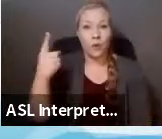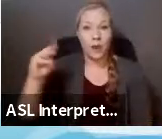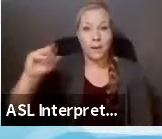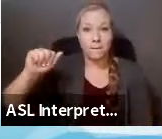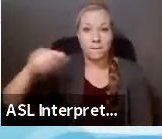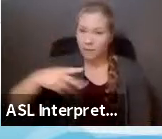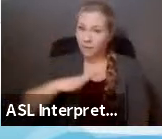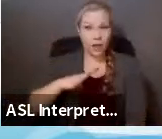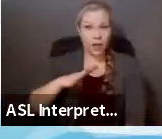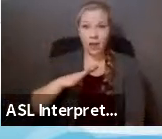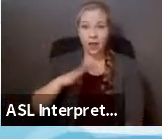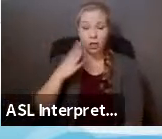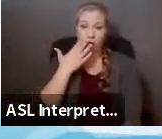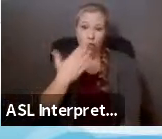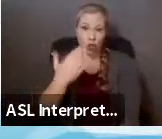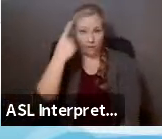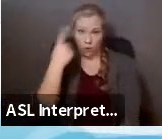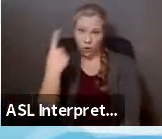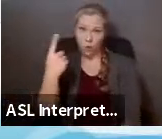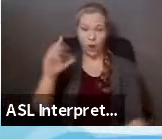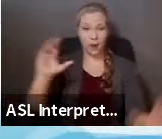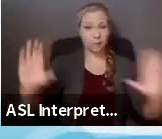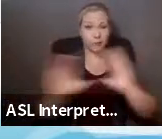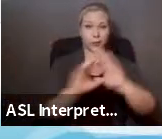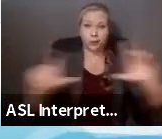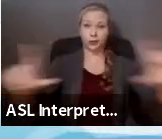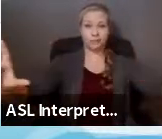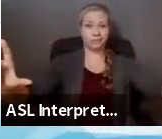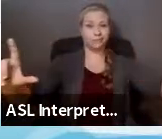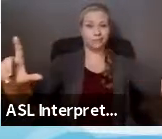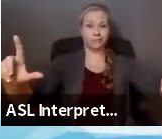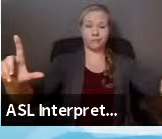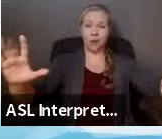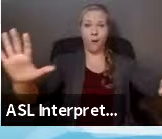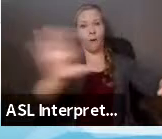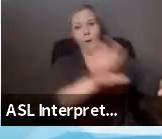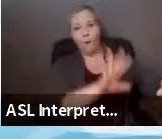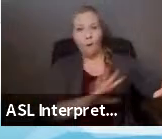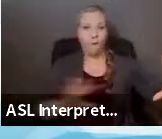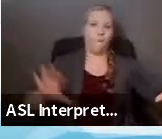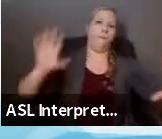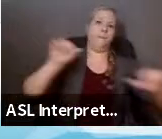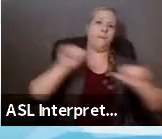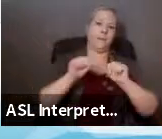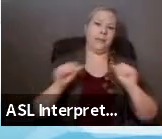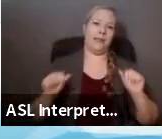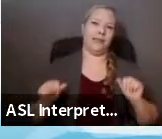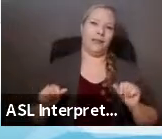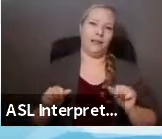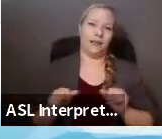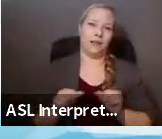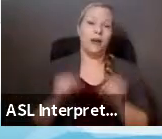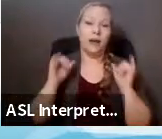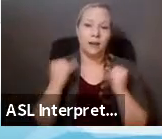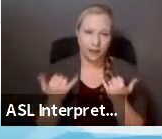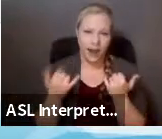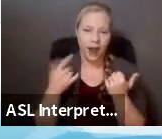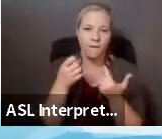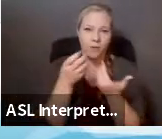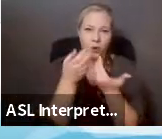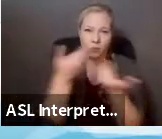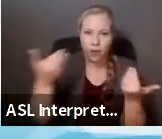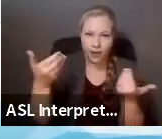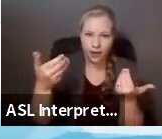really big picture. It shows the whole program area. We're going to actually break that down, North Vancouver,